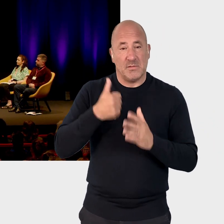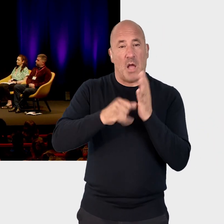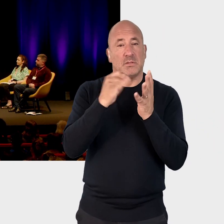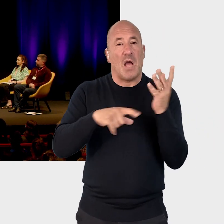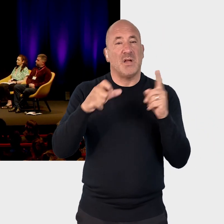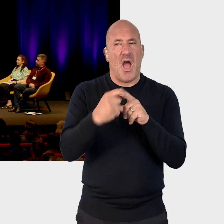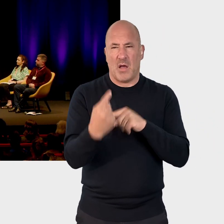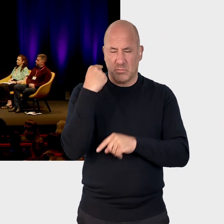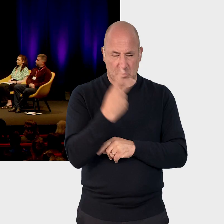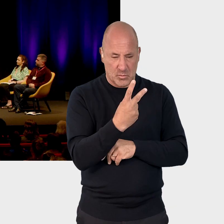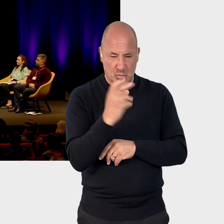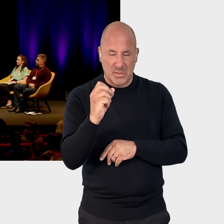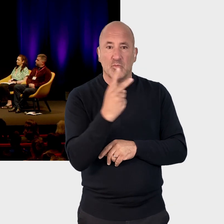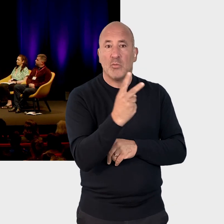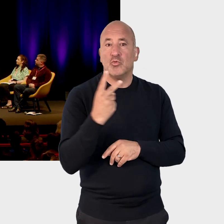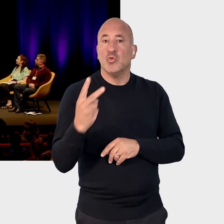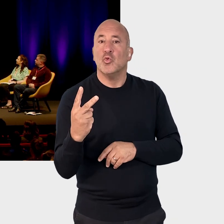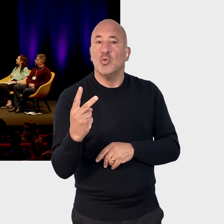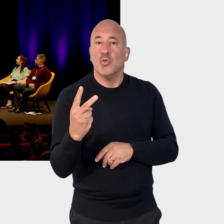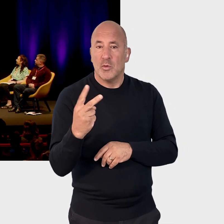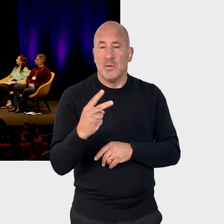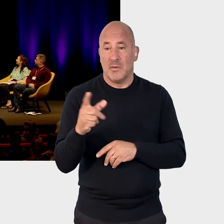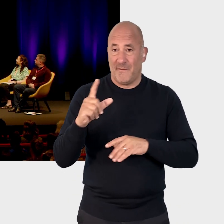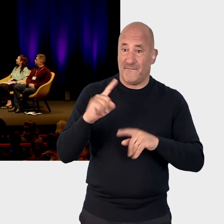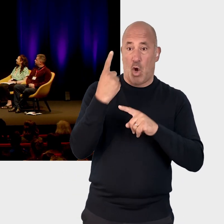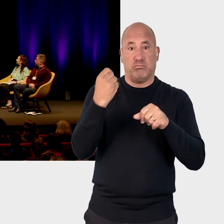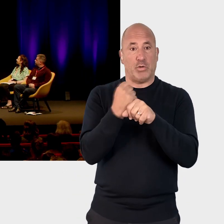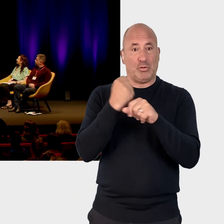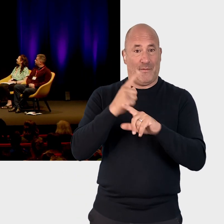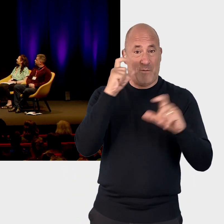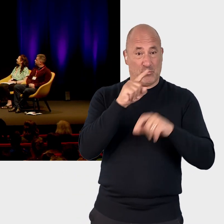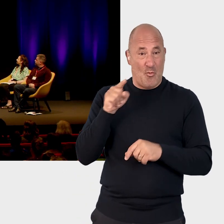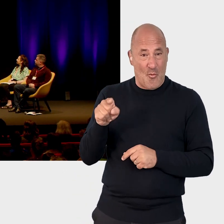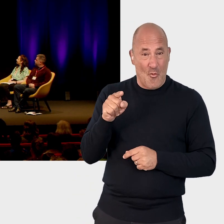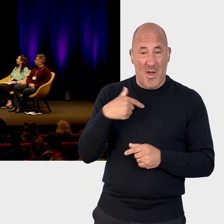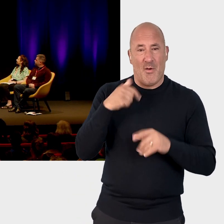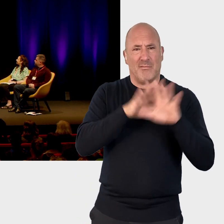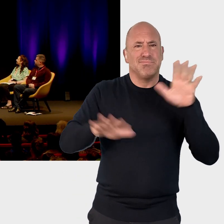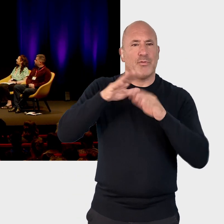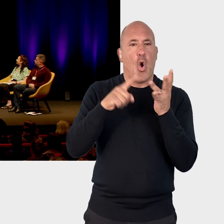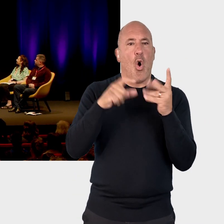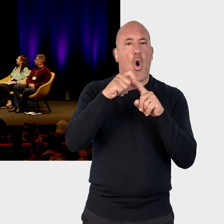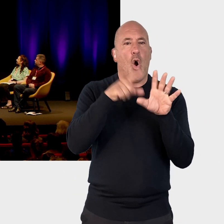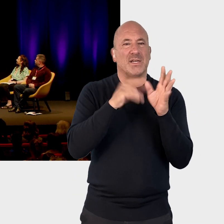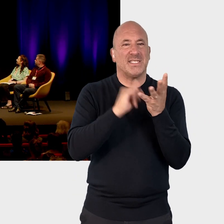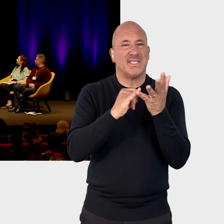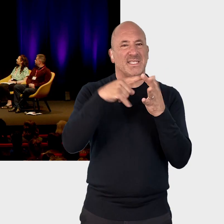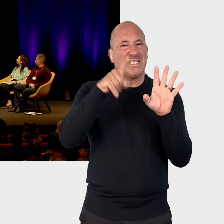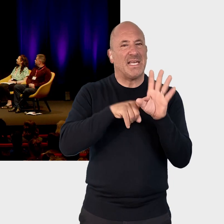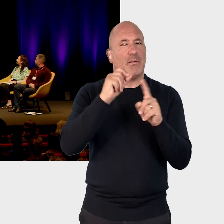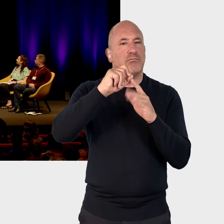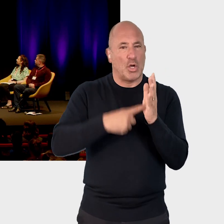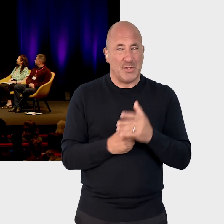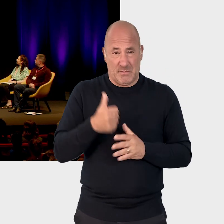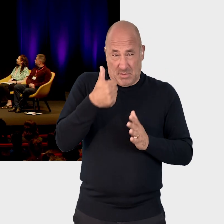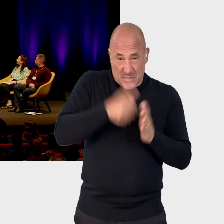theatre. We first began working with Sunderland in 2022. There's a photo of our first production, which was part of our nationwide Odyssey project.